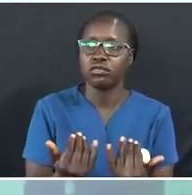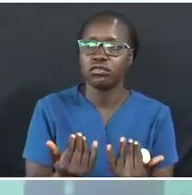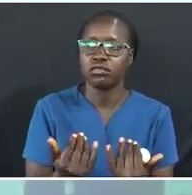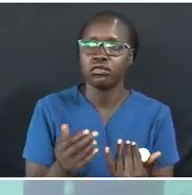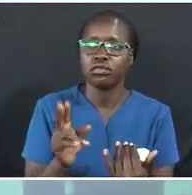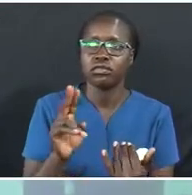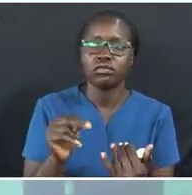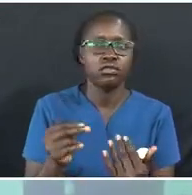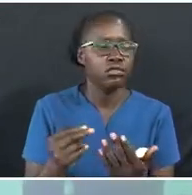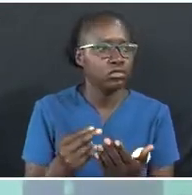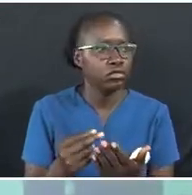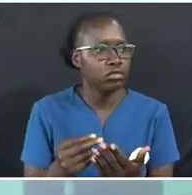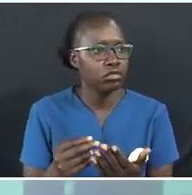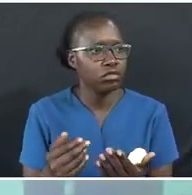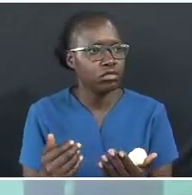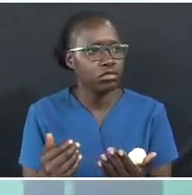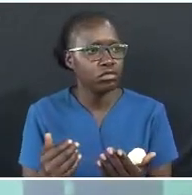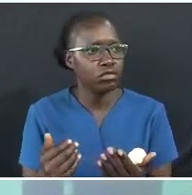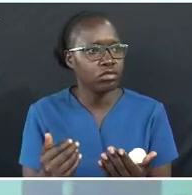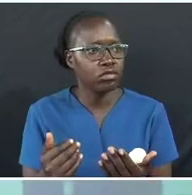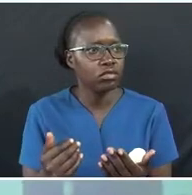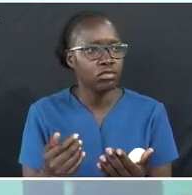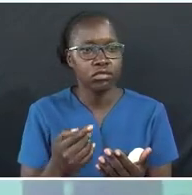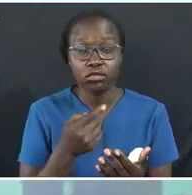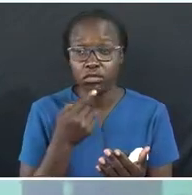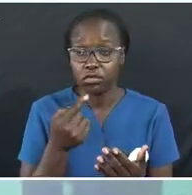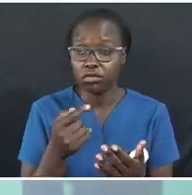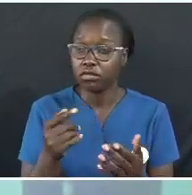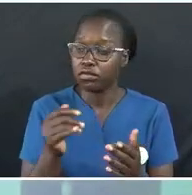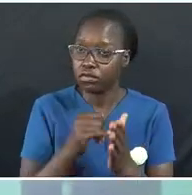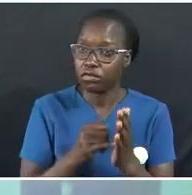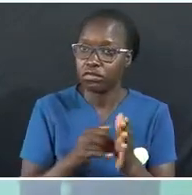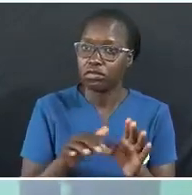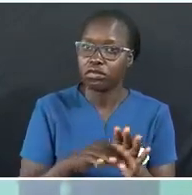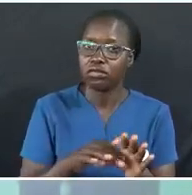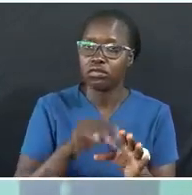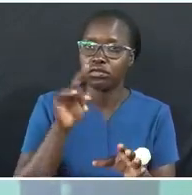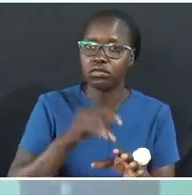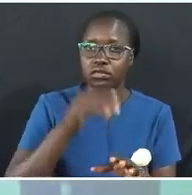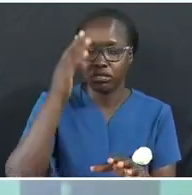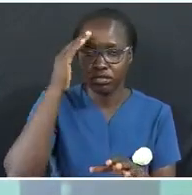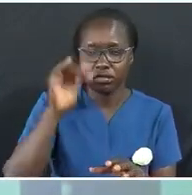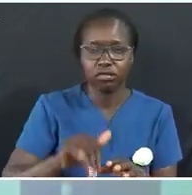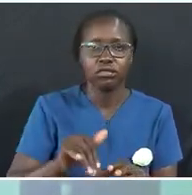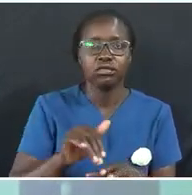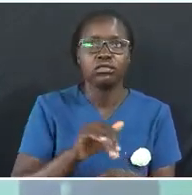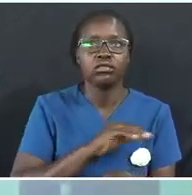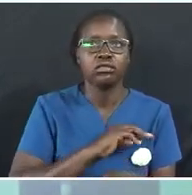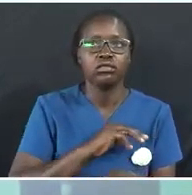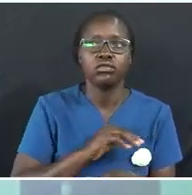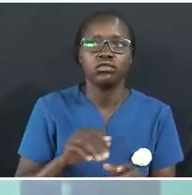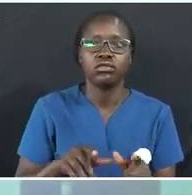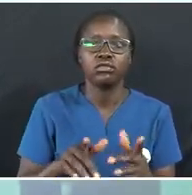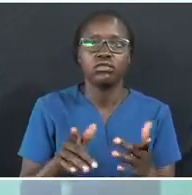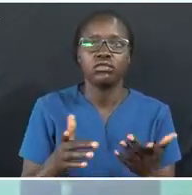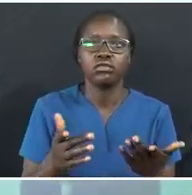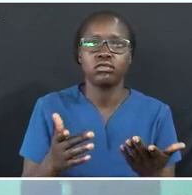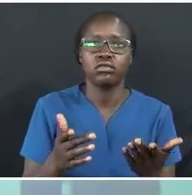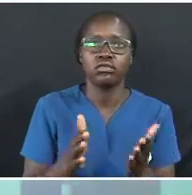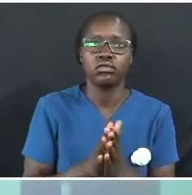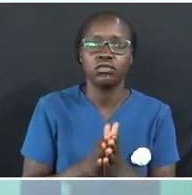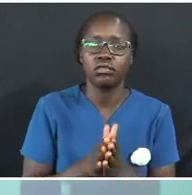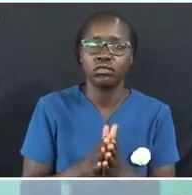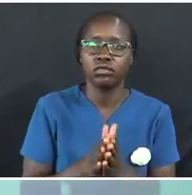as a spectator. I must be there as a disciple maker. I must know that Mission Impact 2025 is about